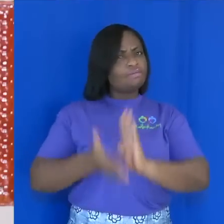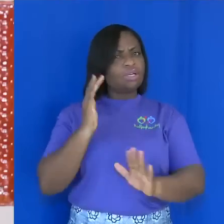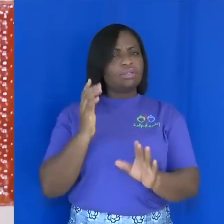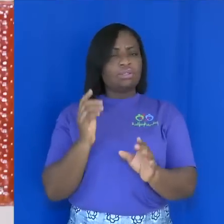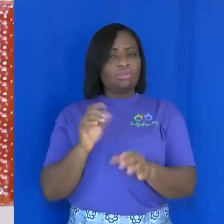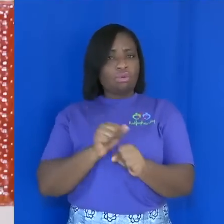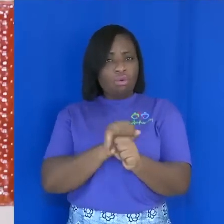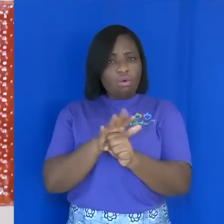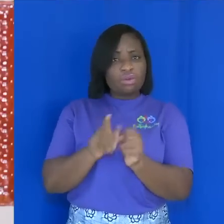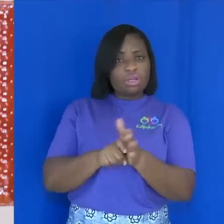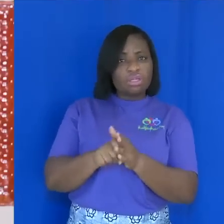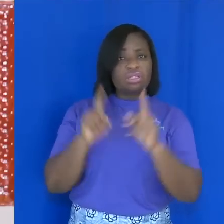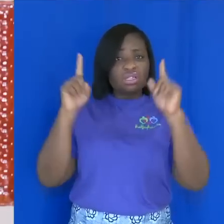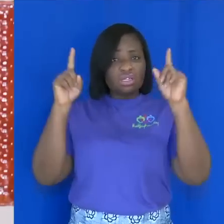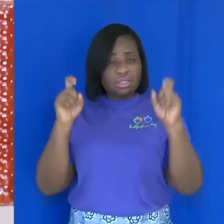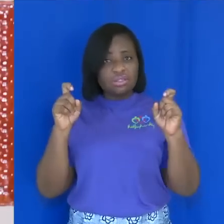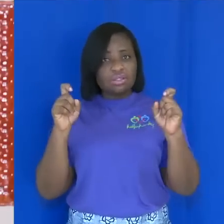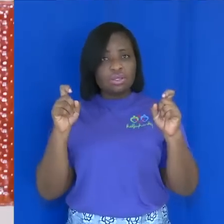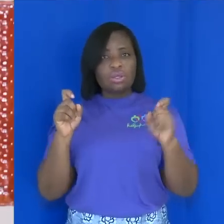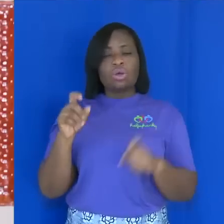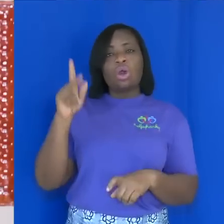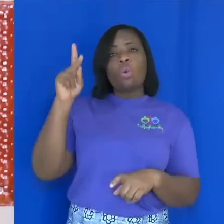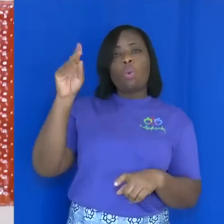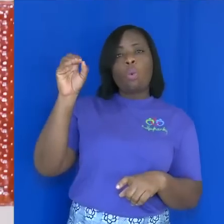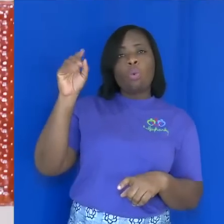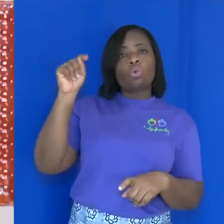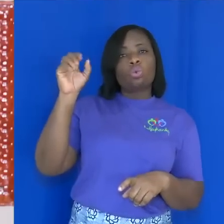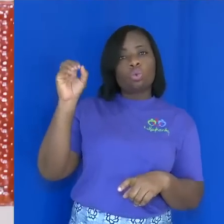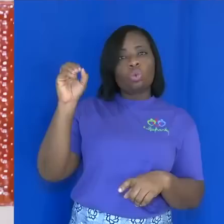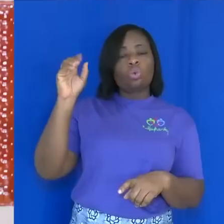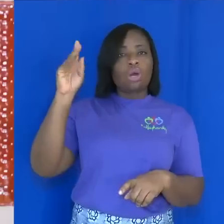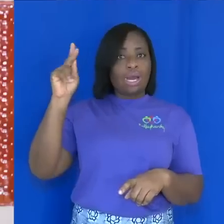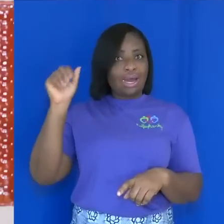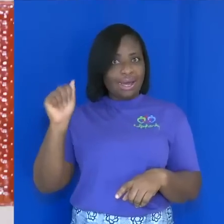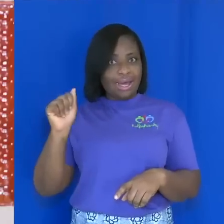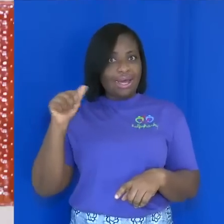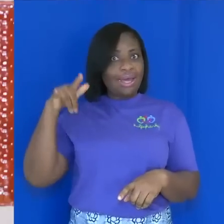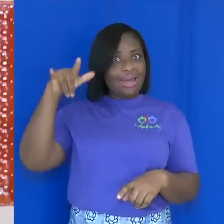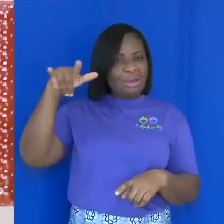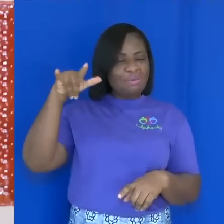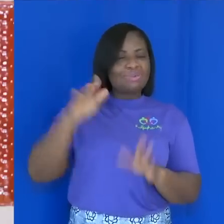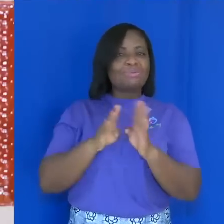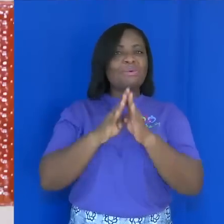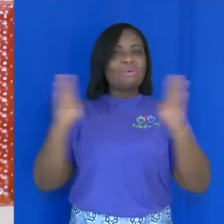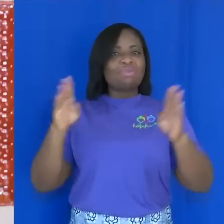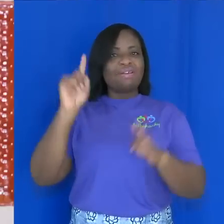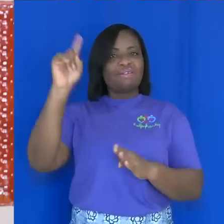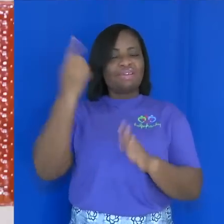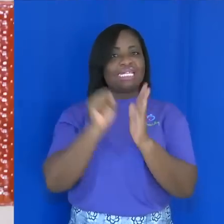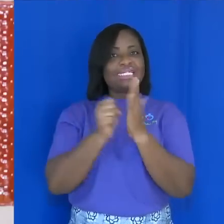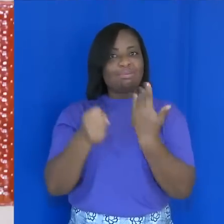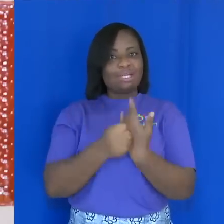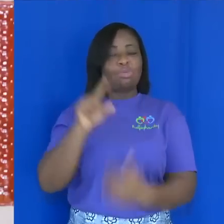of COVID-19 testing, Kotoka International Airport was reopened on 1st September